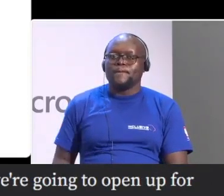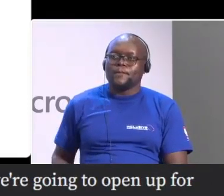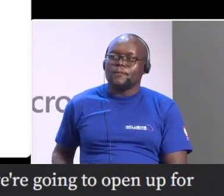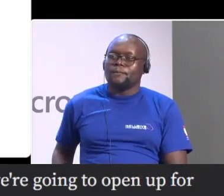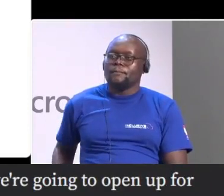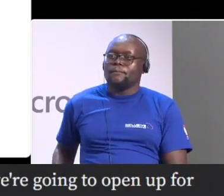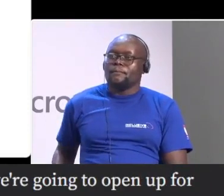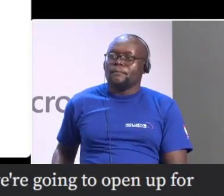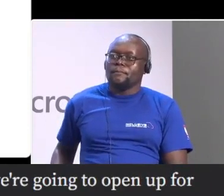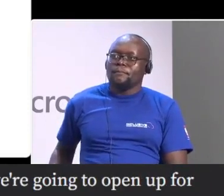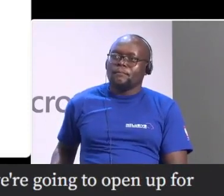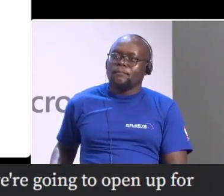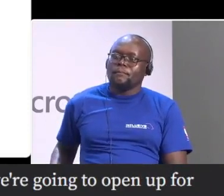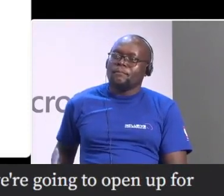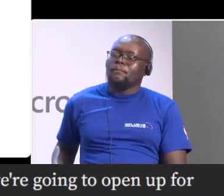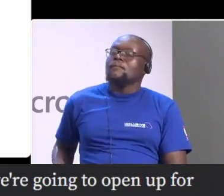right.